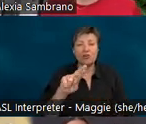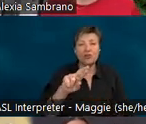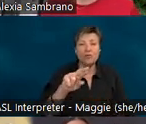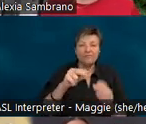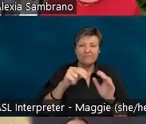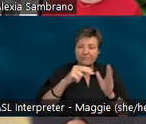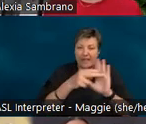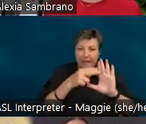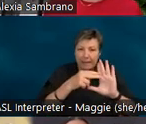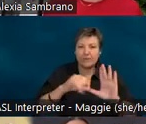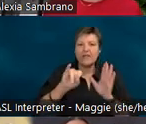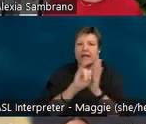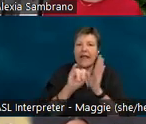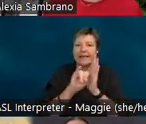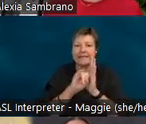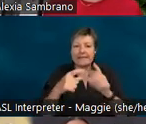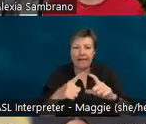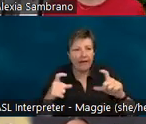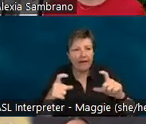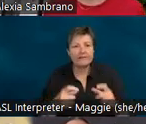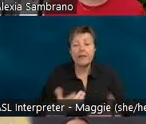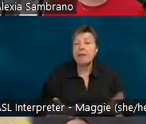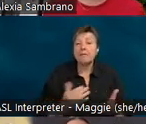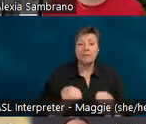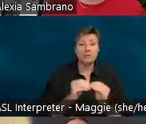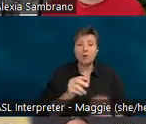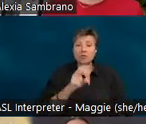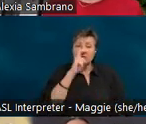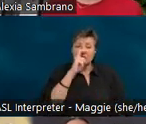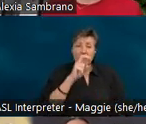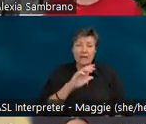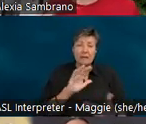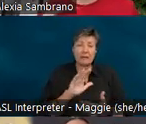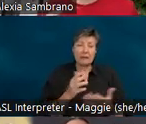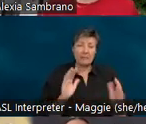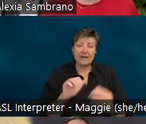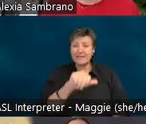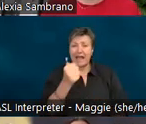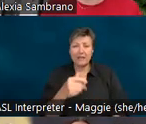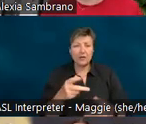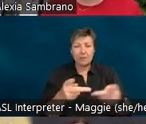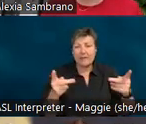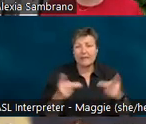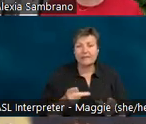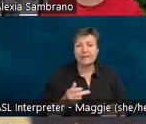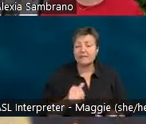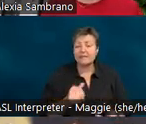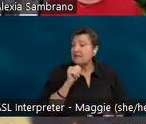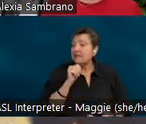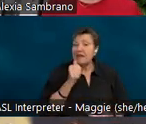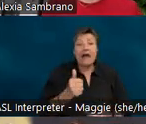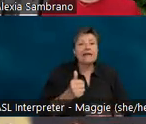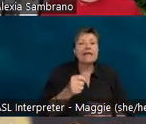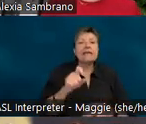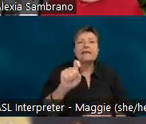these changes are much more strict than in other locations. So this can include maybe having unnecessary medical procedures, like some